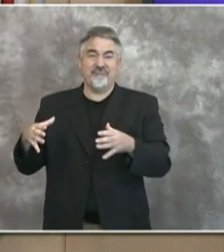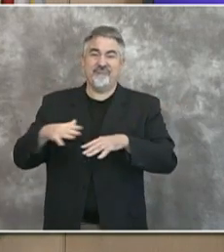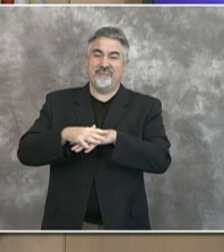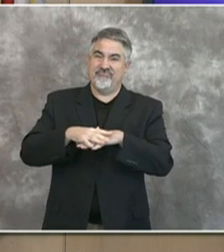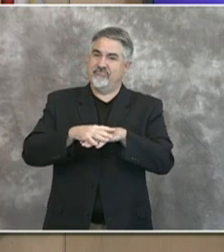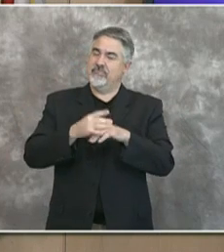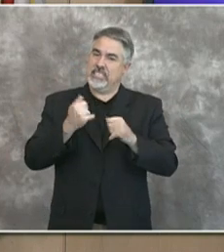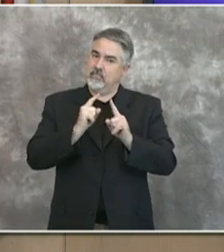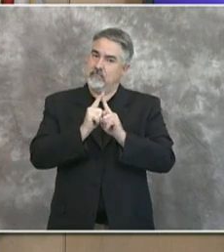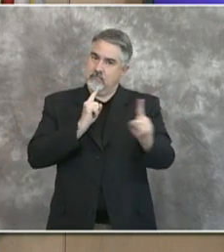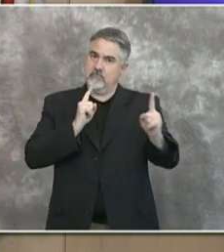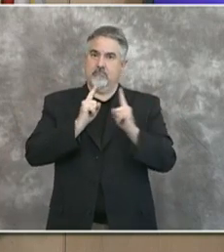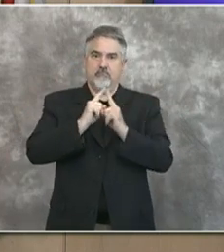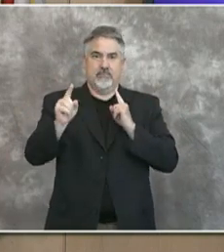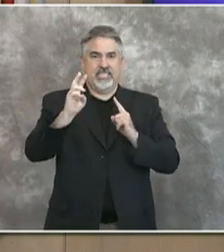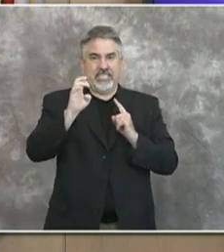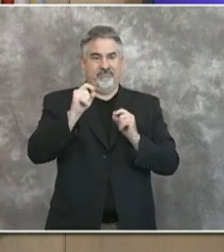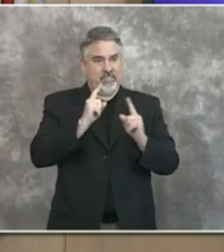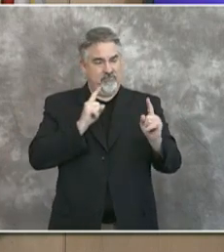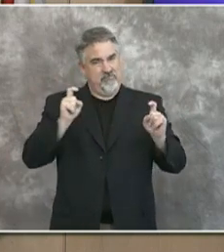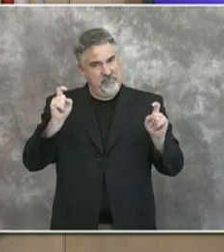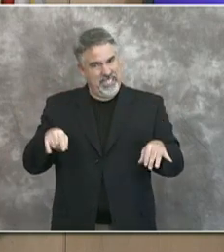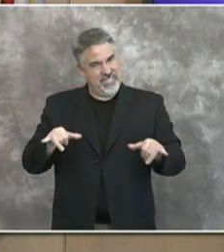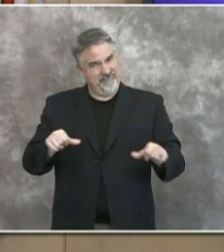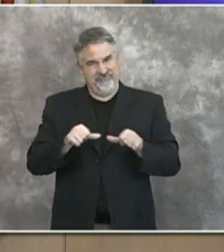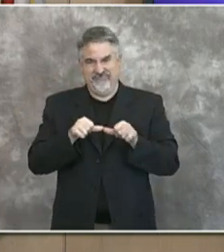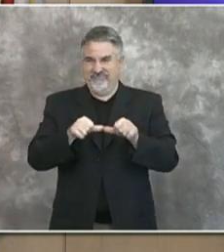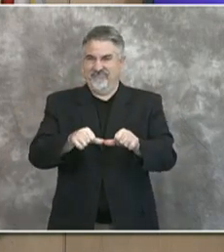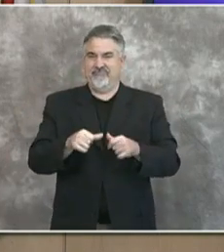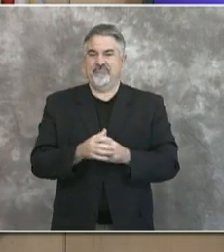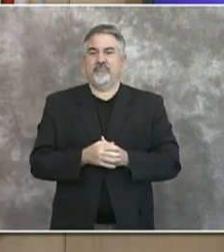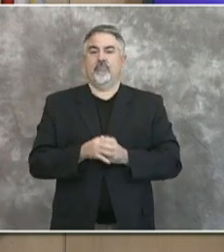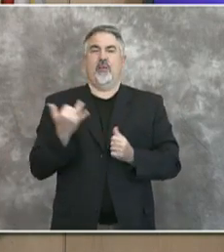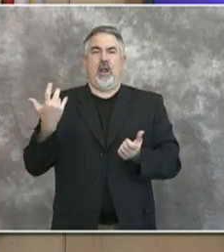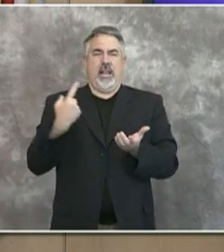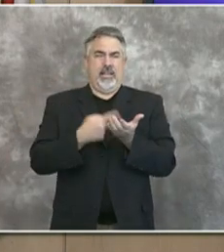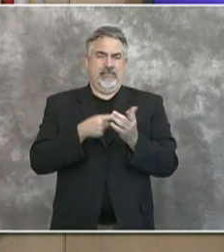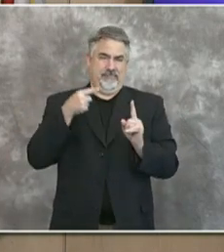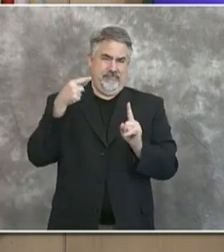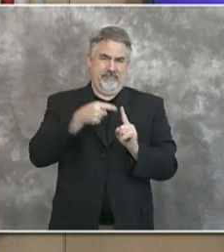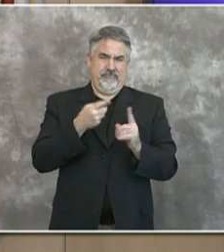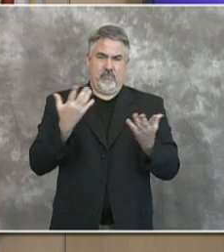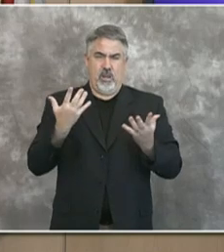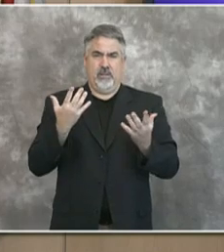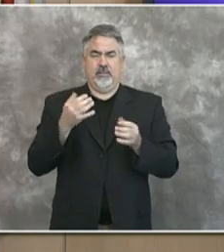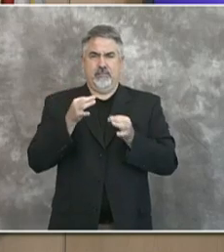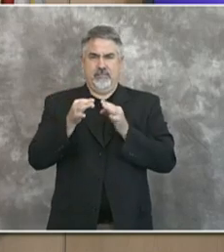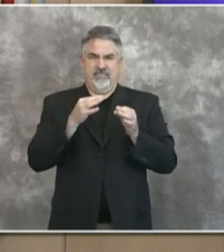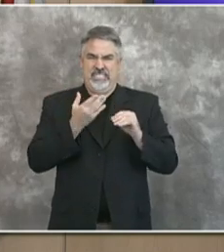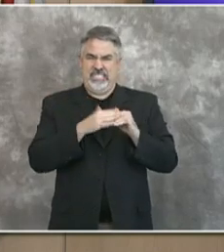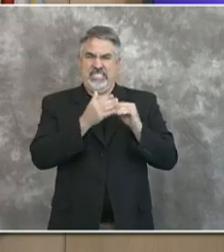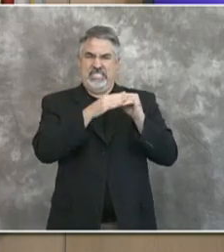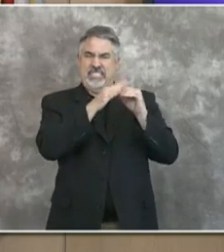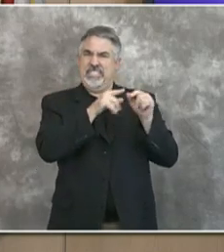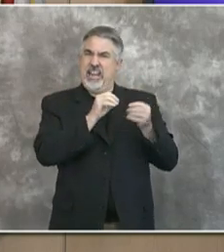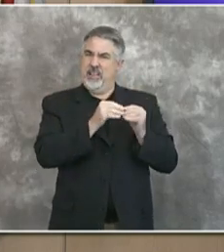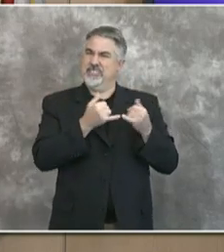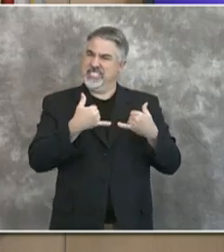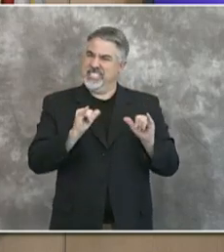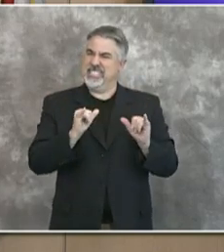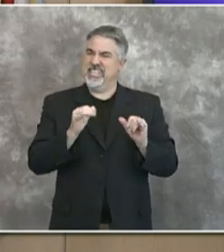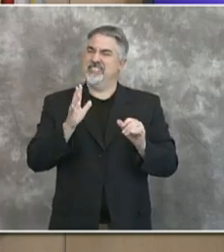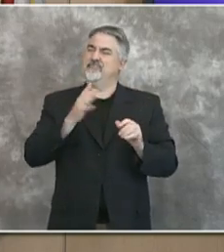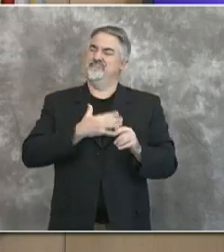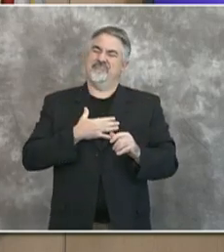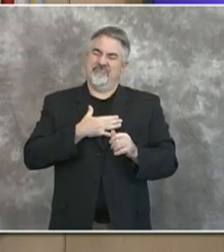Unfortunately, we're going to hear today about a continuing jump in the number of cases, so we've got to remain vigilant a little bit longer. We've